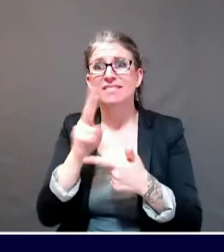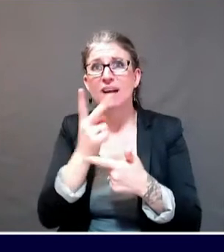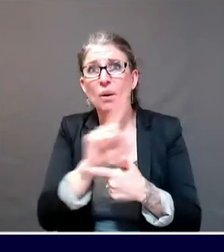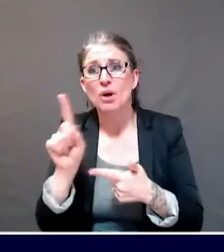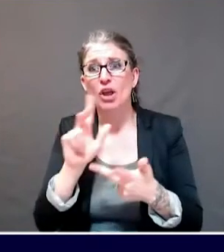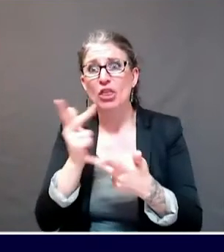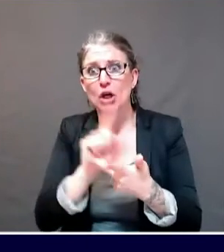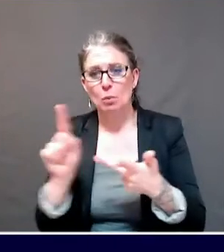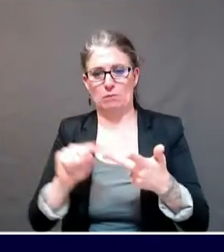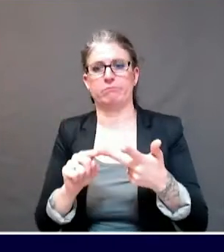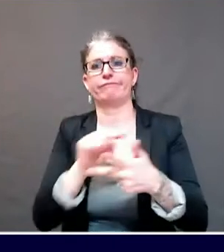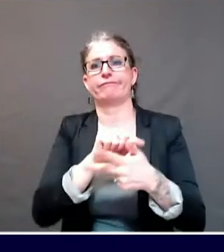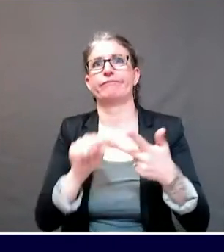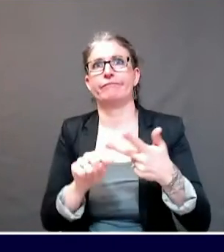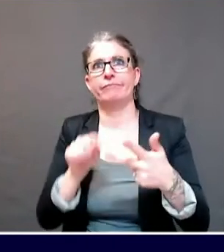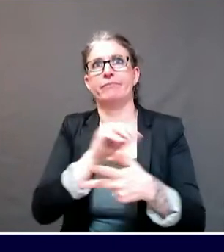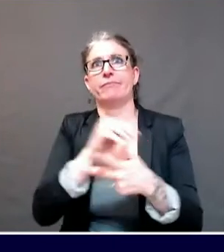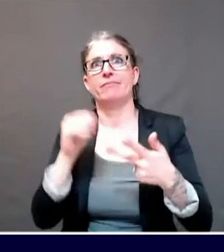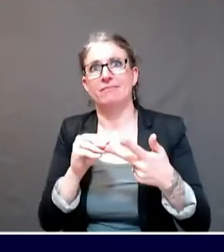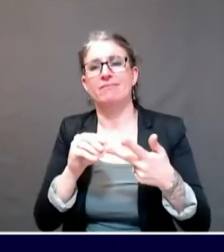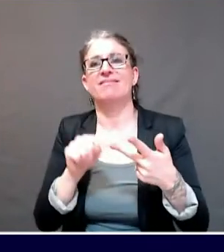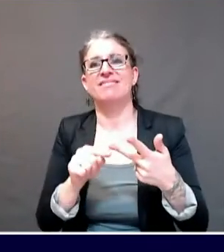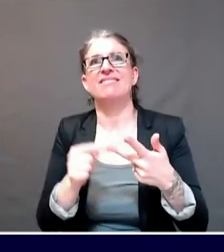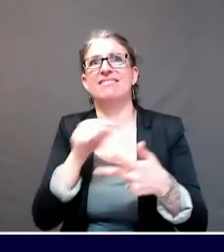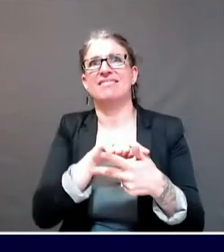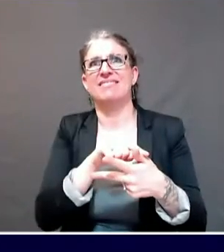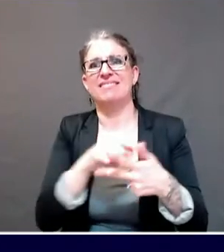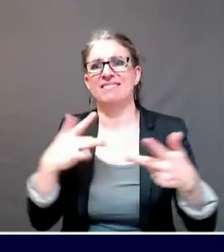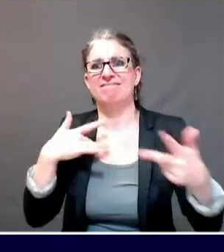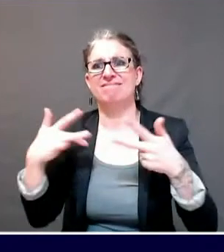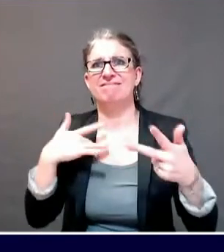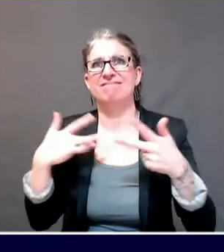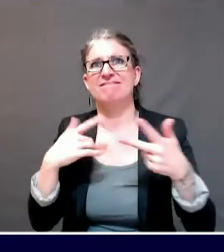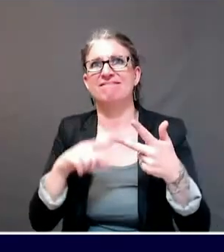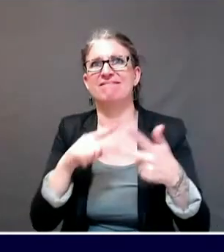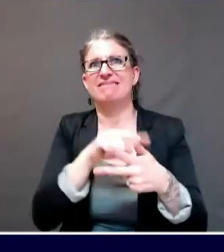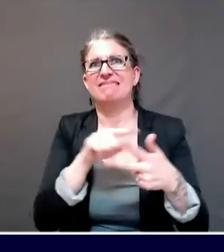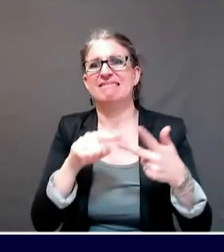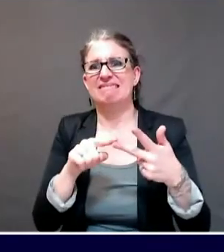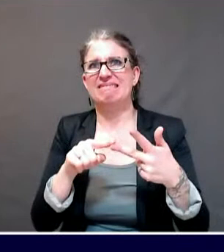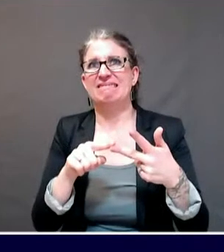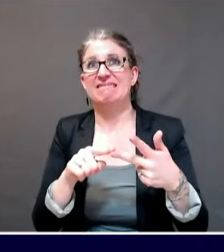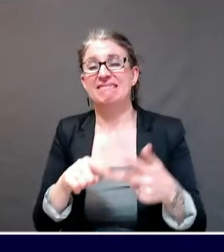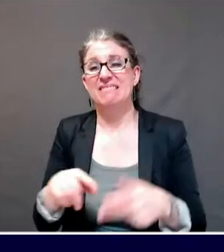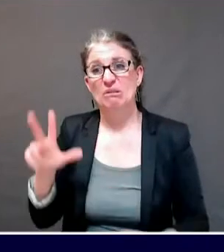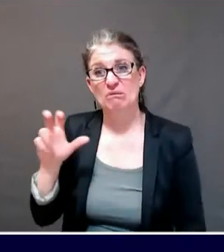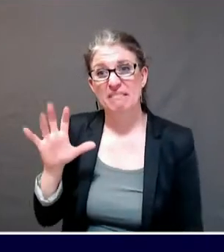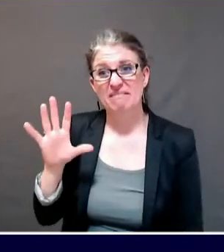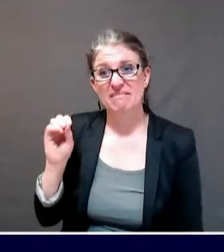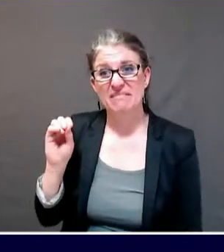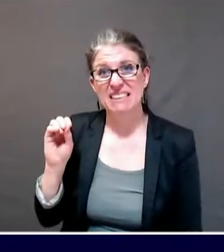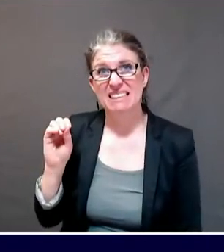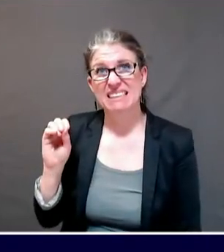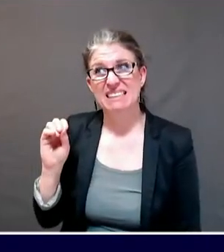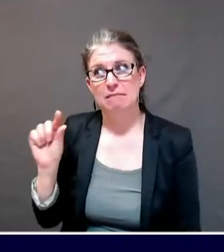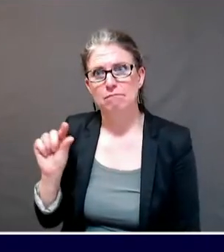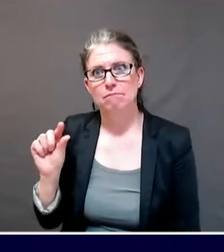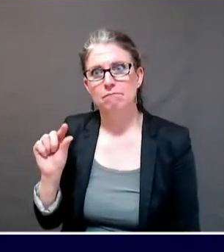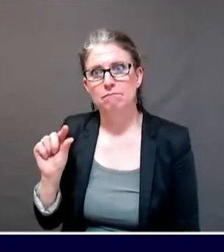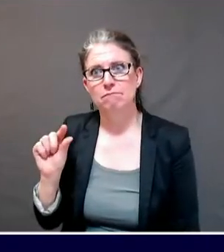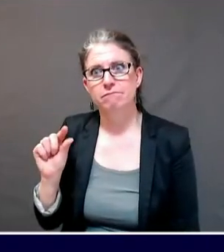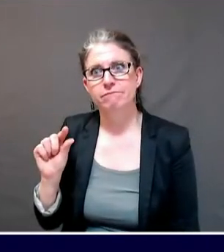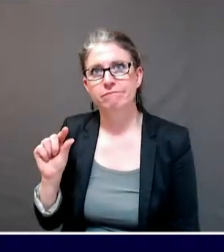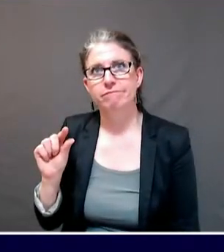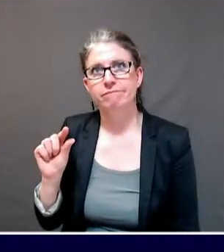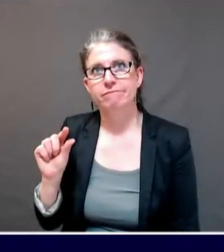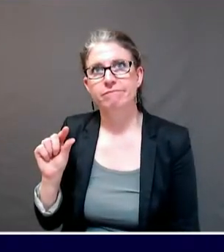net about 350 fewer doses, the composition of those doses was much different. We